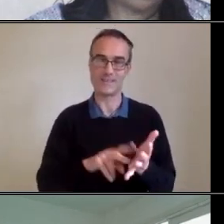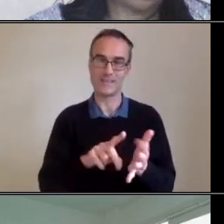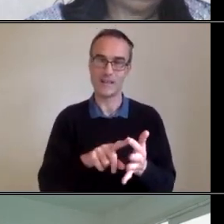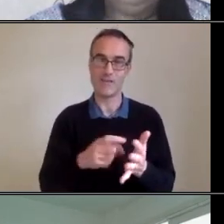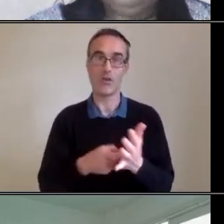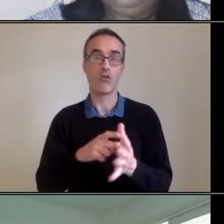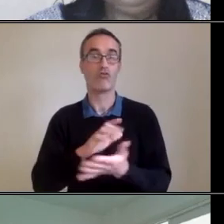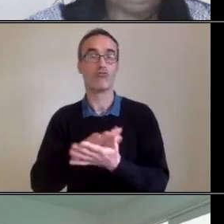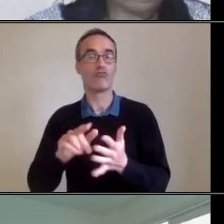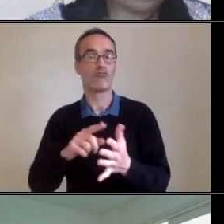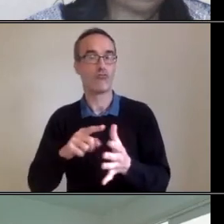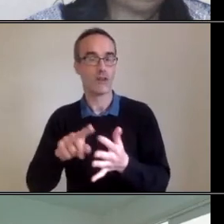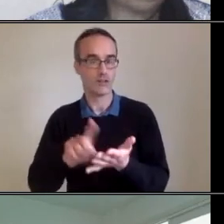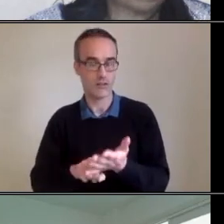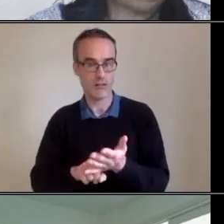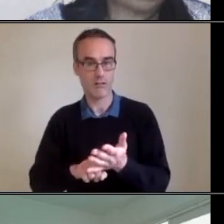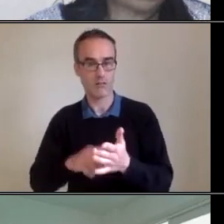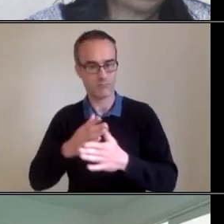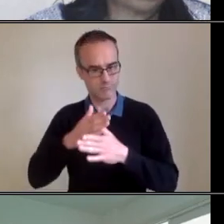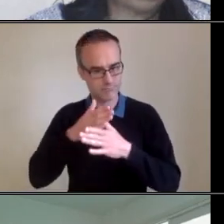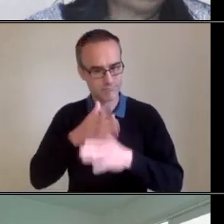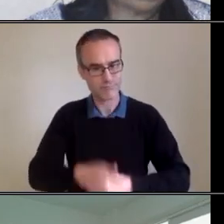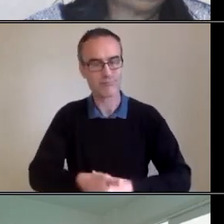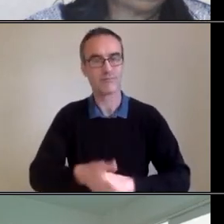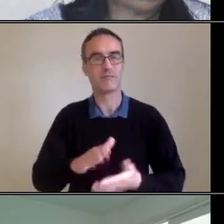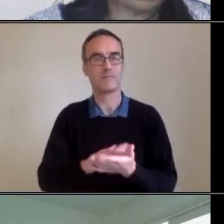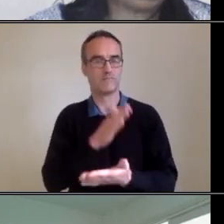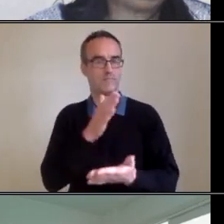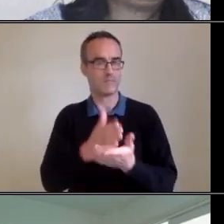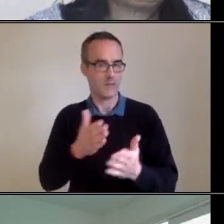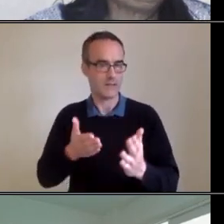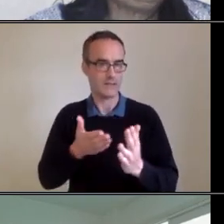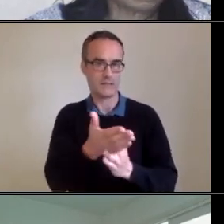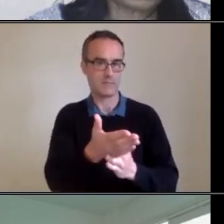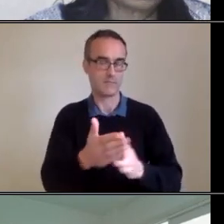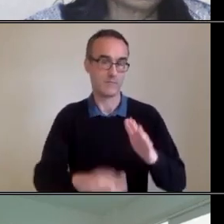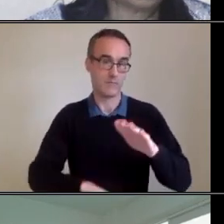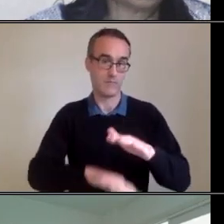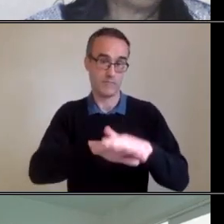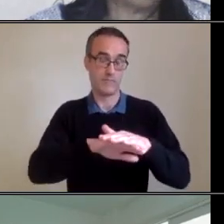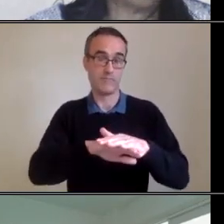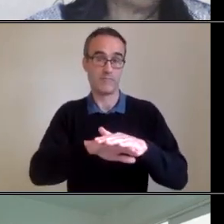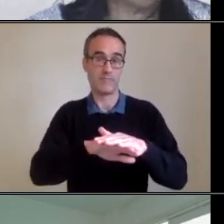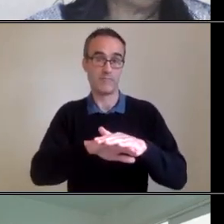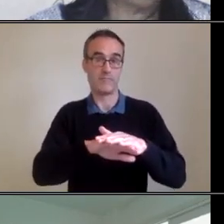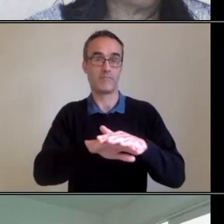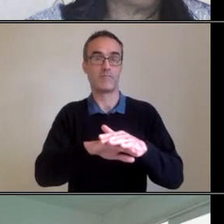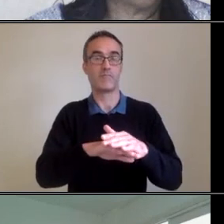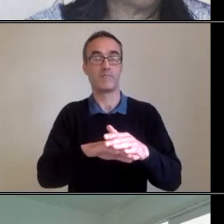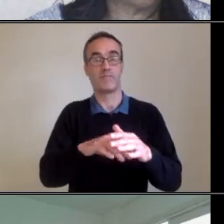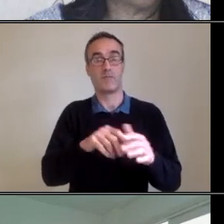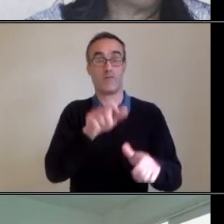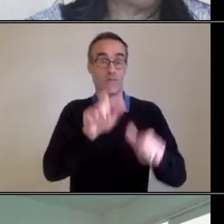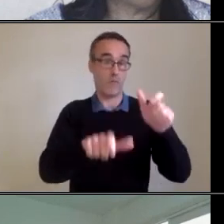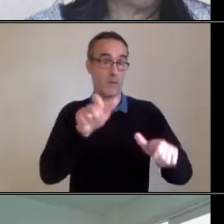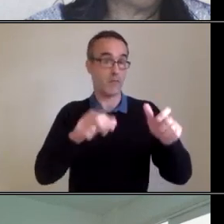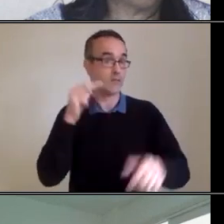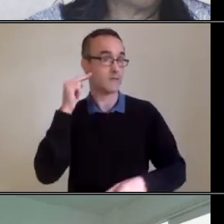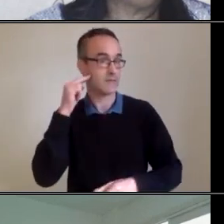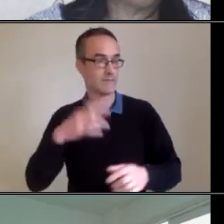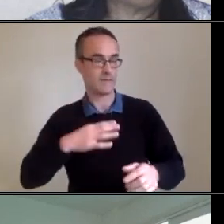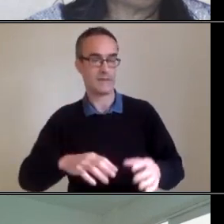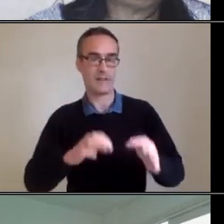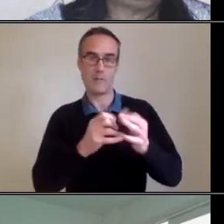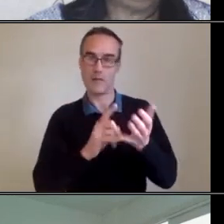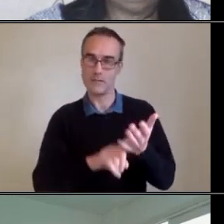hard throughout the entire presentation to make sure this is as accessible as possible to those who need BSL. Thank you so much for joining